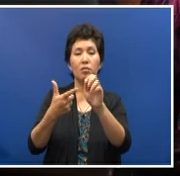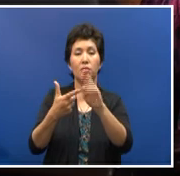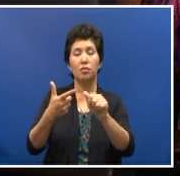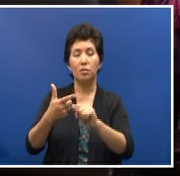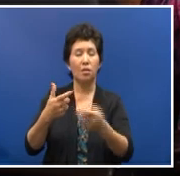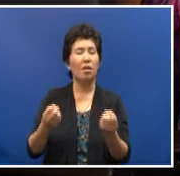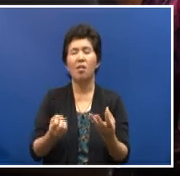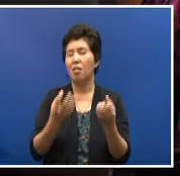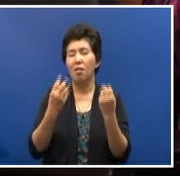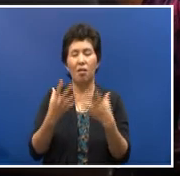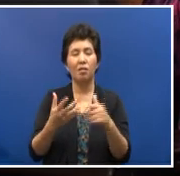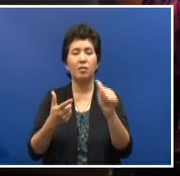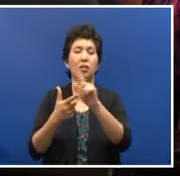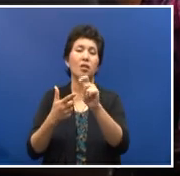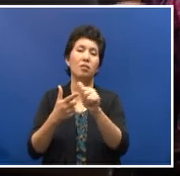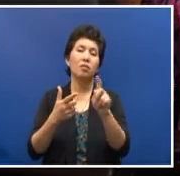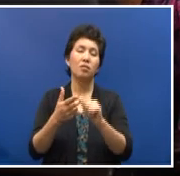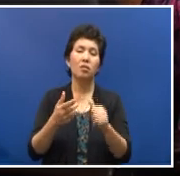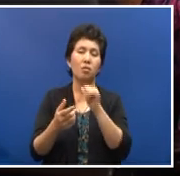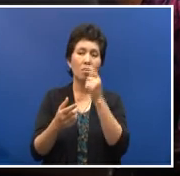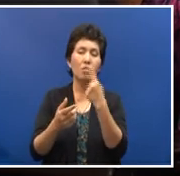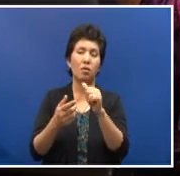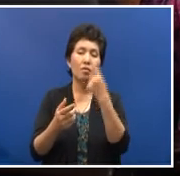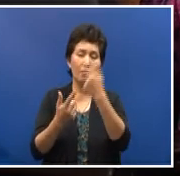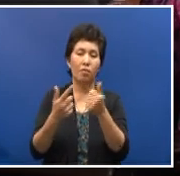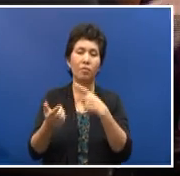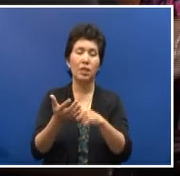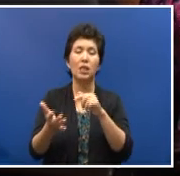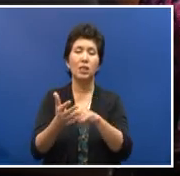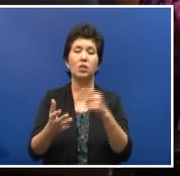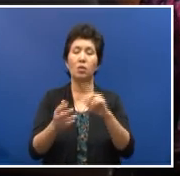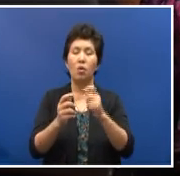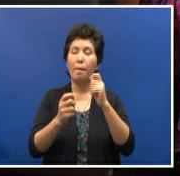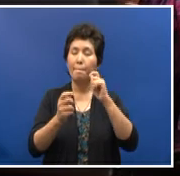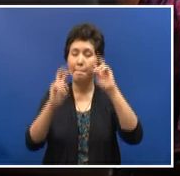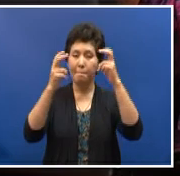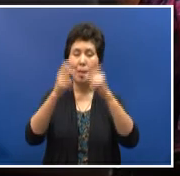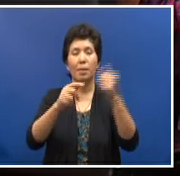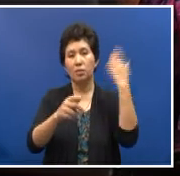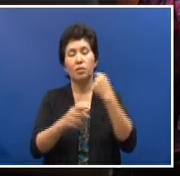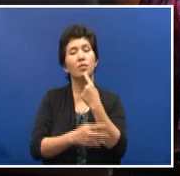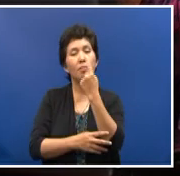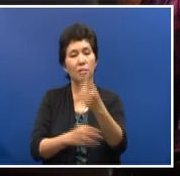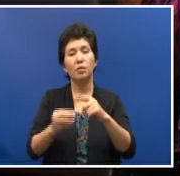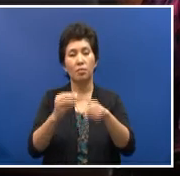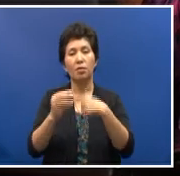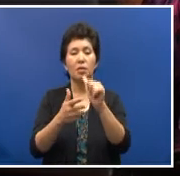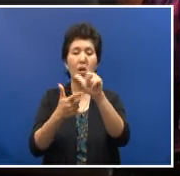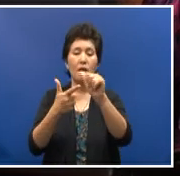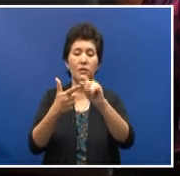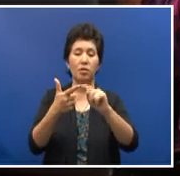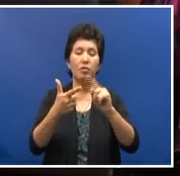have discussed a lot about egalitarian societies, not only from this topic, but also in previous topic, we also mentioned about